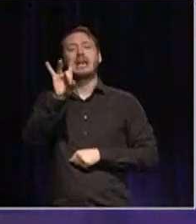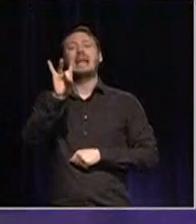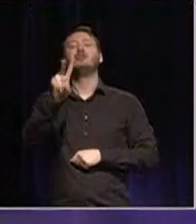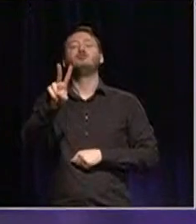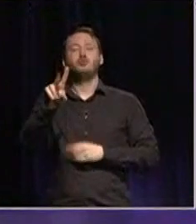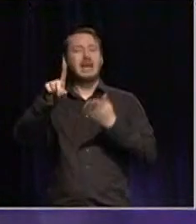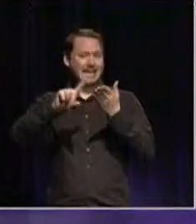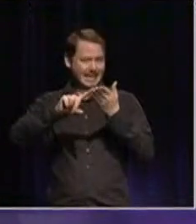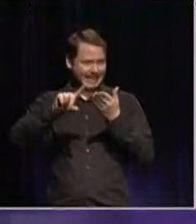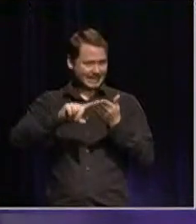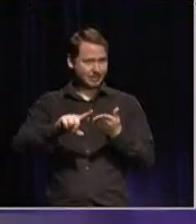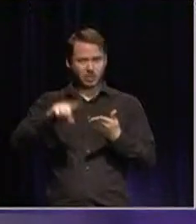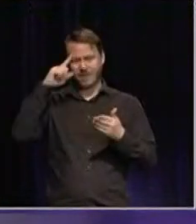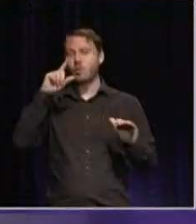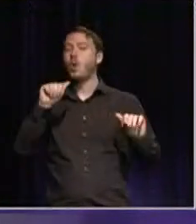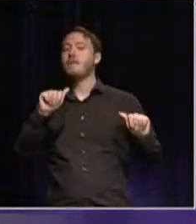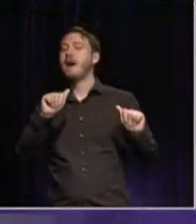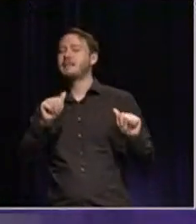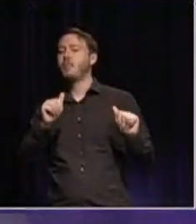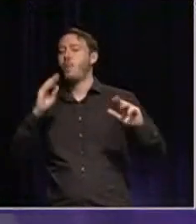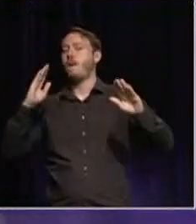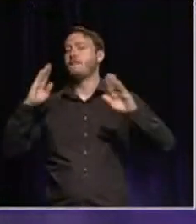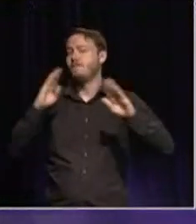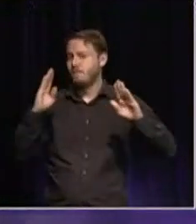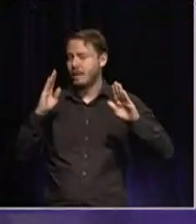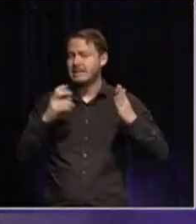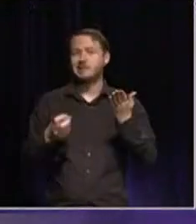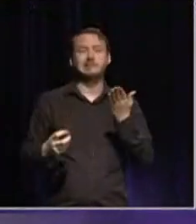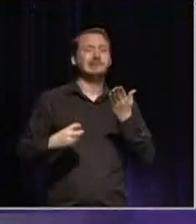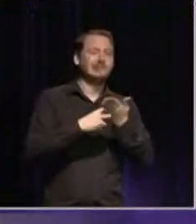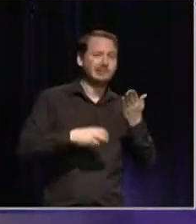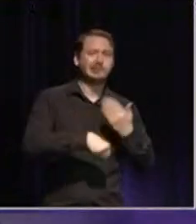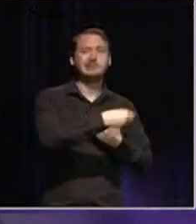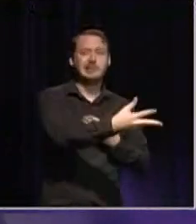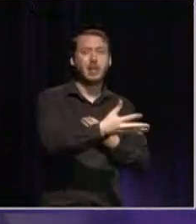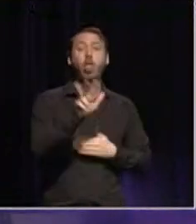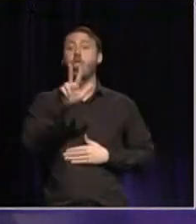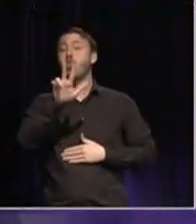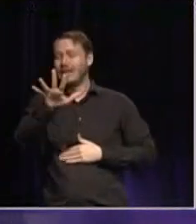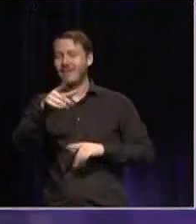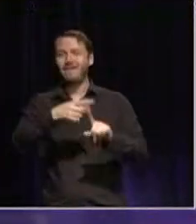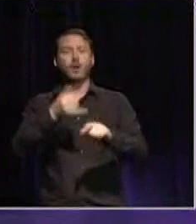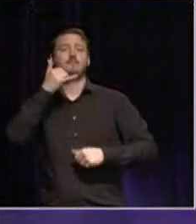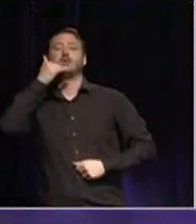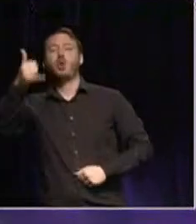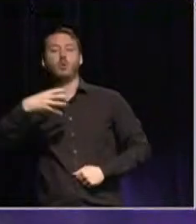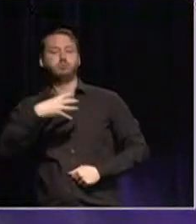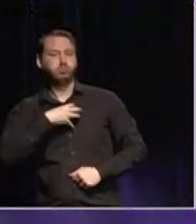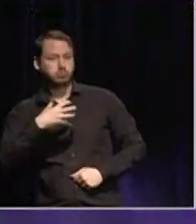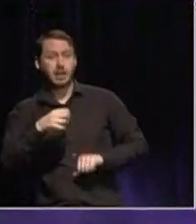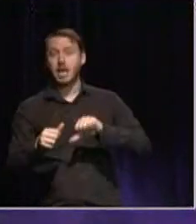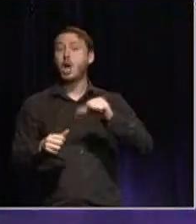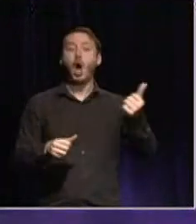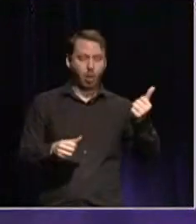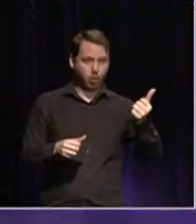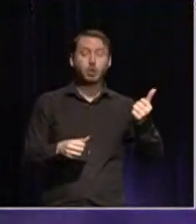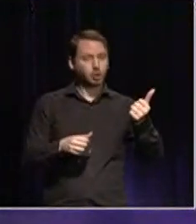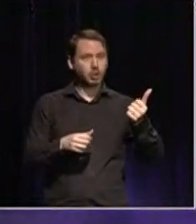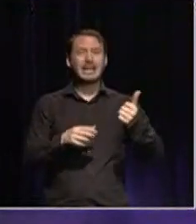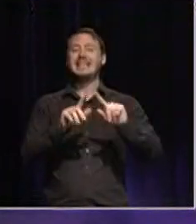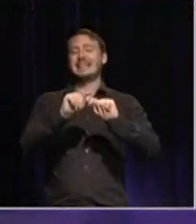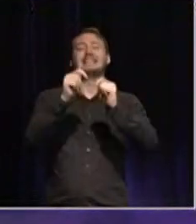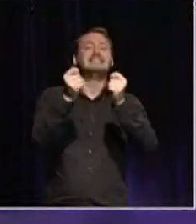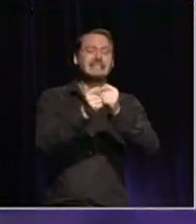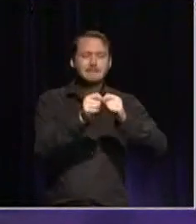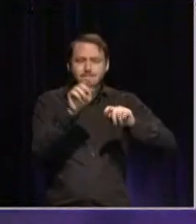inspections for possible violations. 35 were generated from call-ins. The others are proactive. The enforcement teams